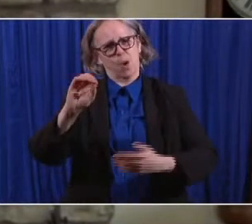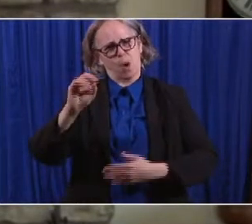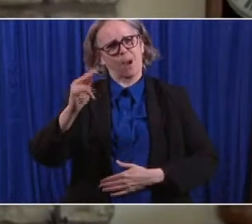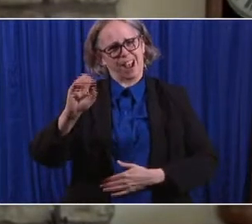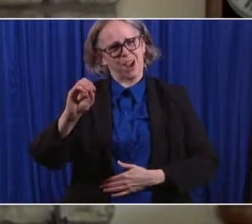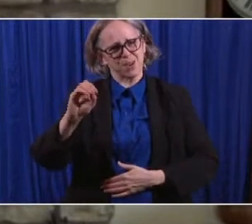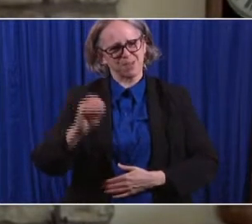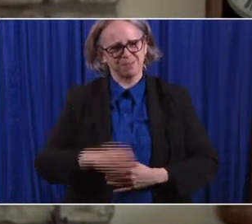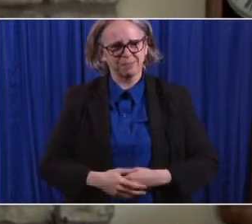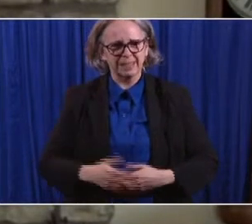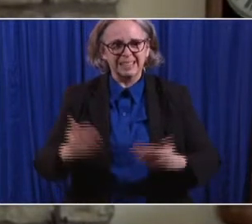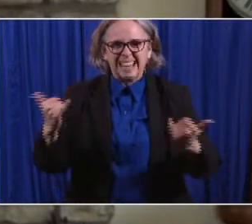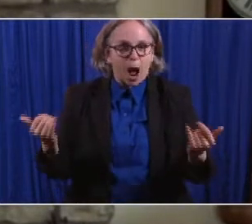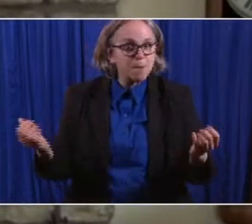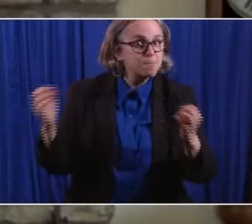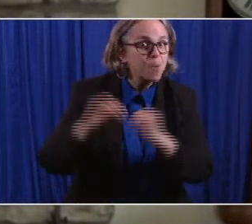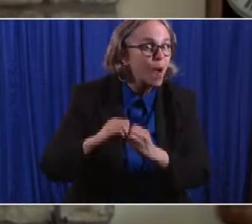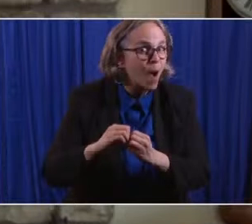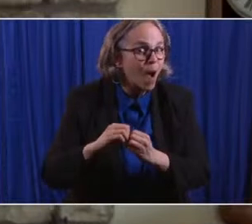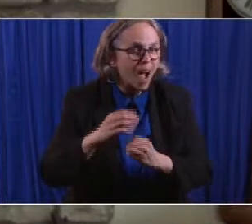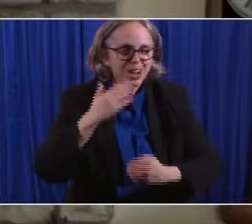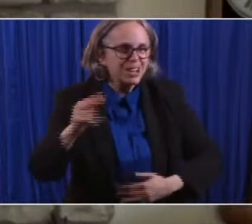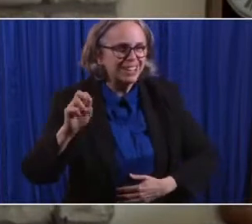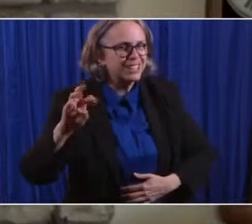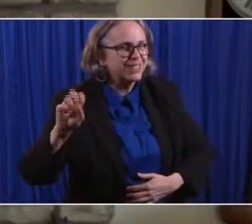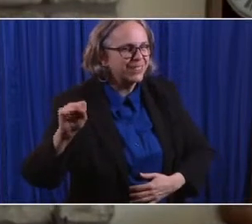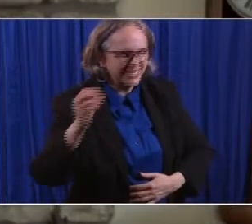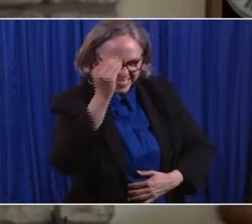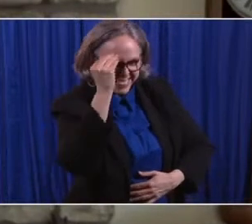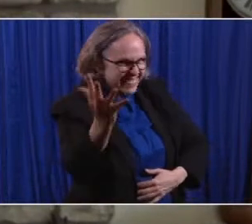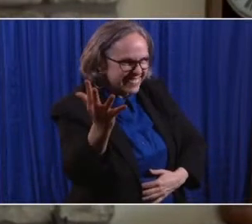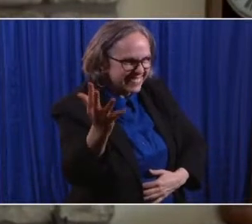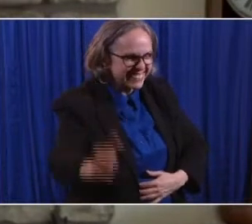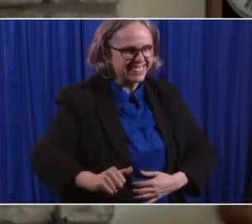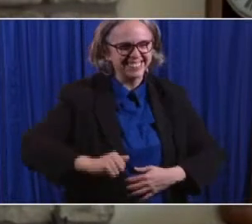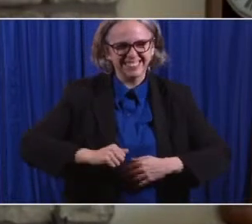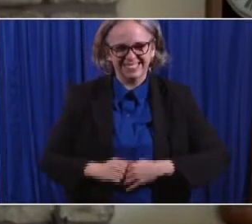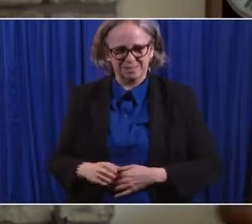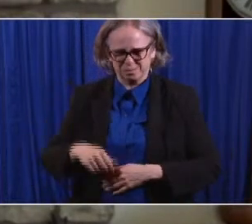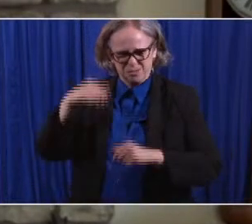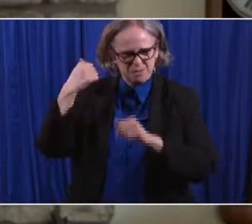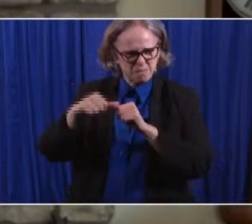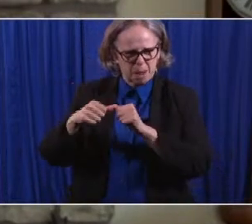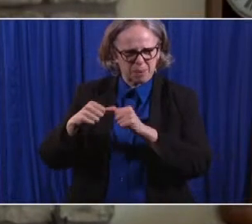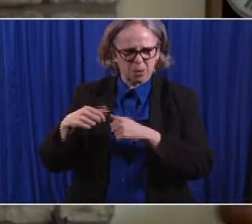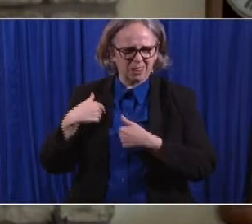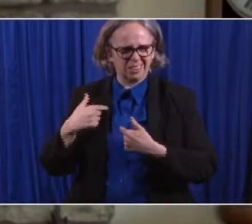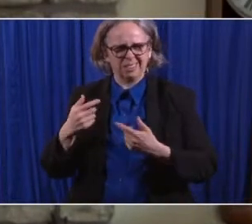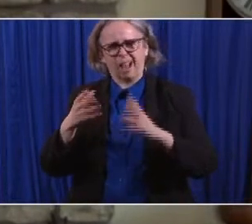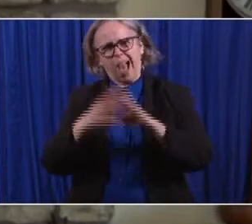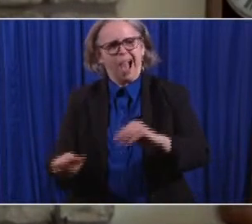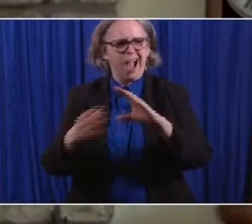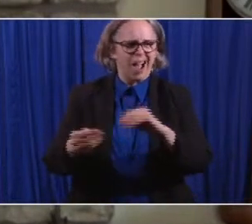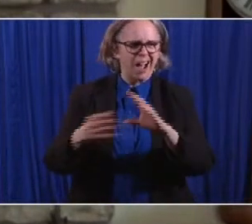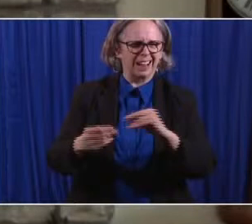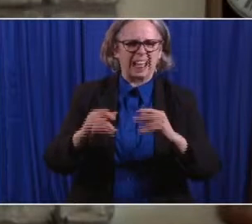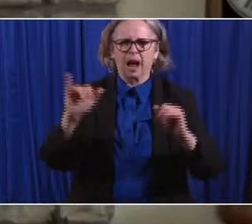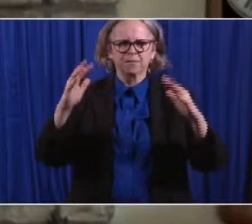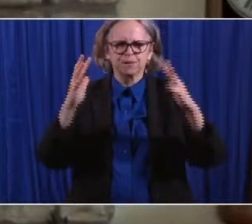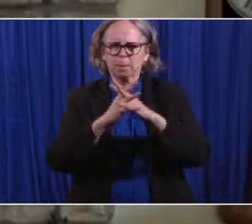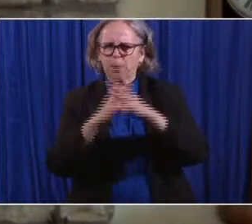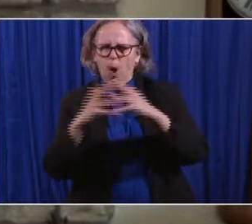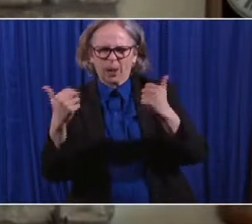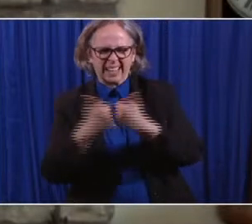good news. I talked about being on offense against this virus, and what puts us on offense really